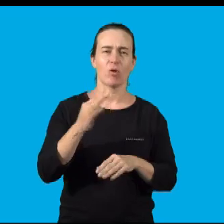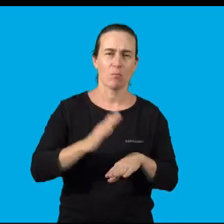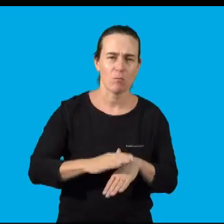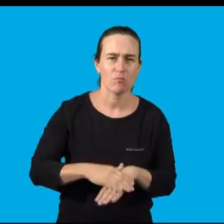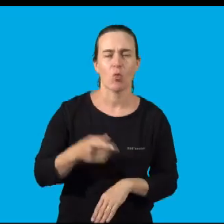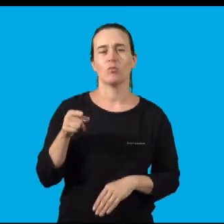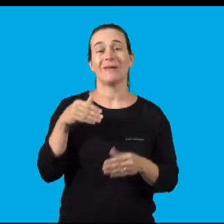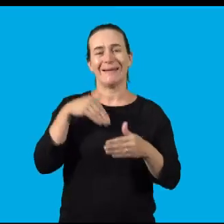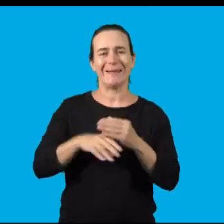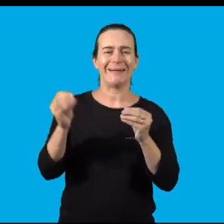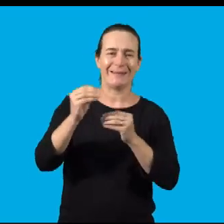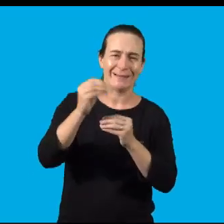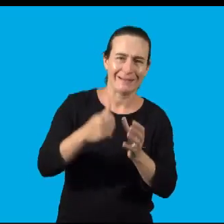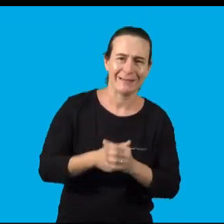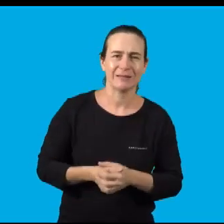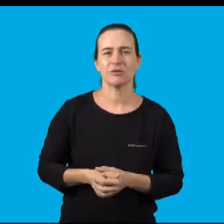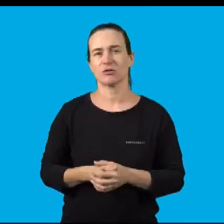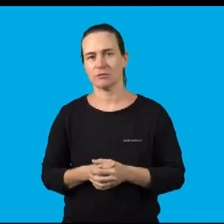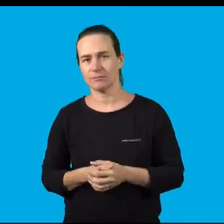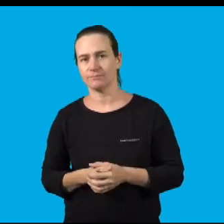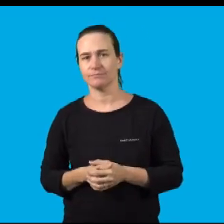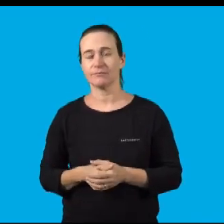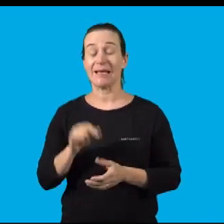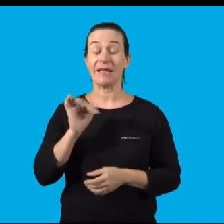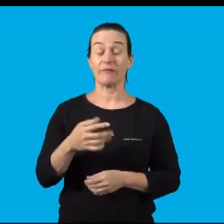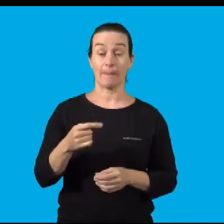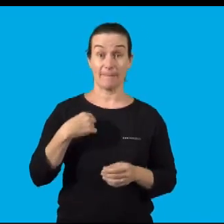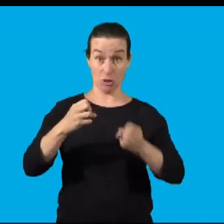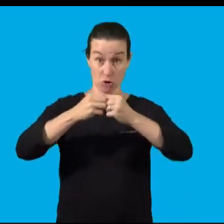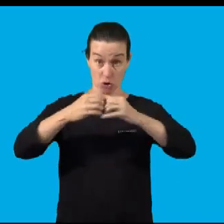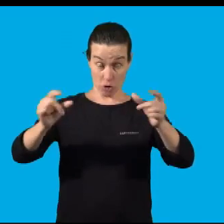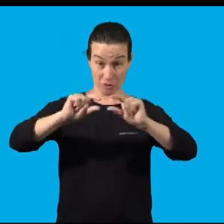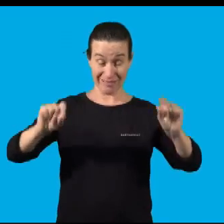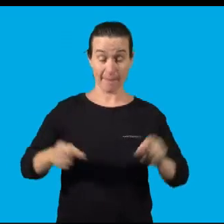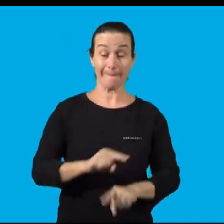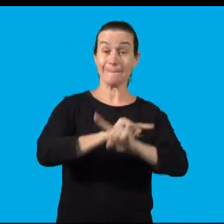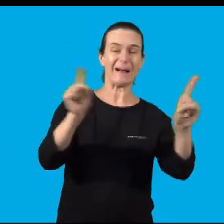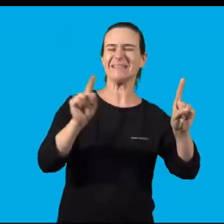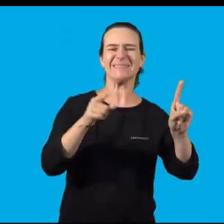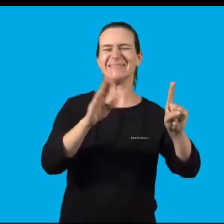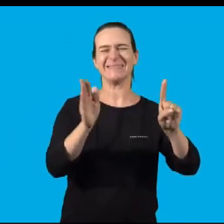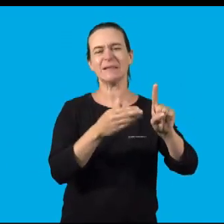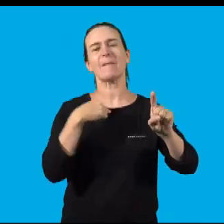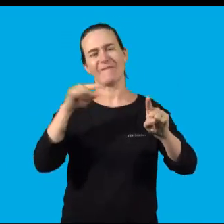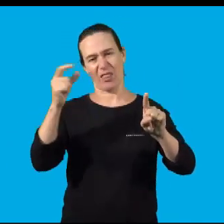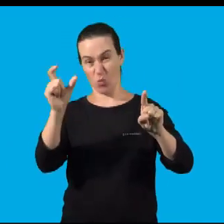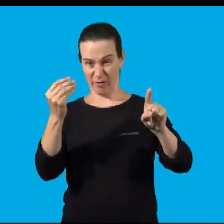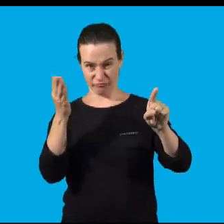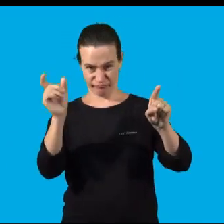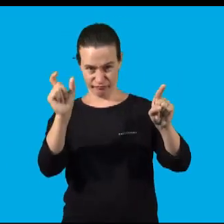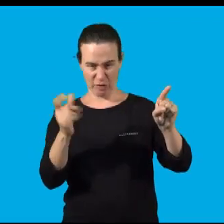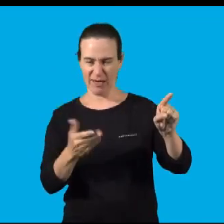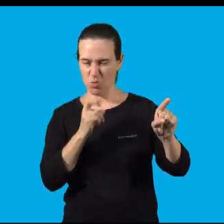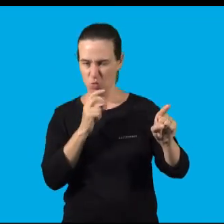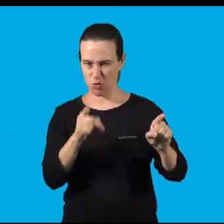And replace the word but at the beginning of a sentence with words like contrary, however, conversely,